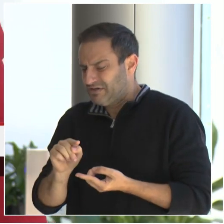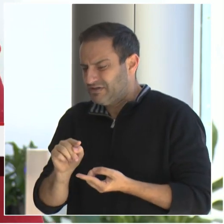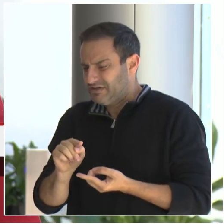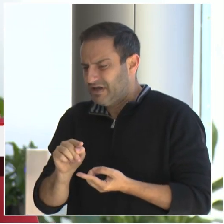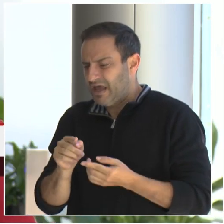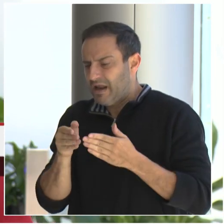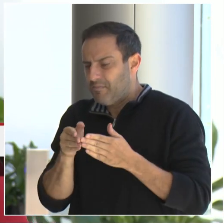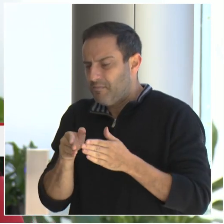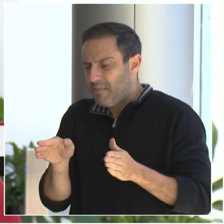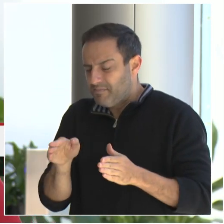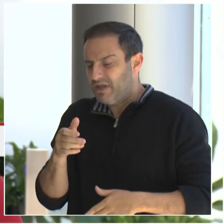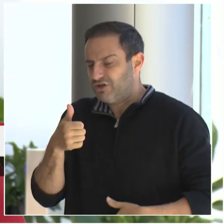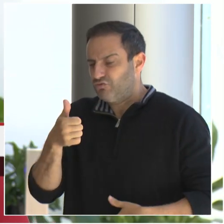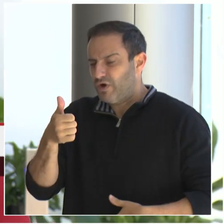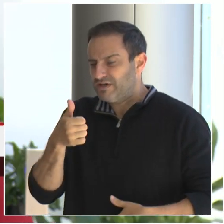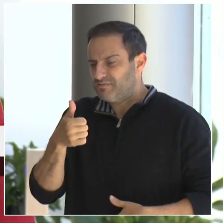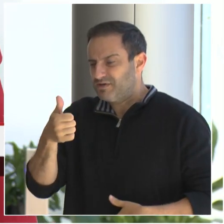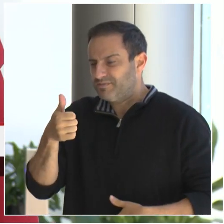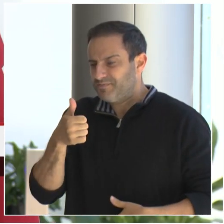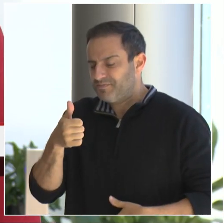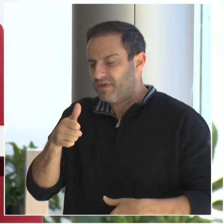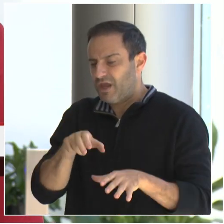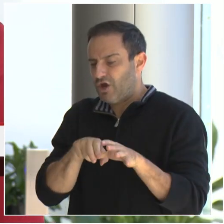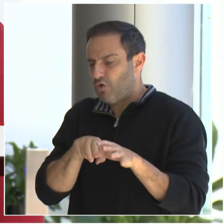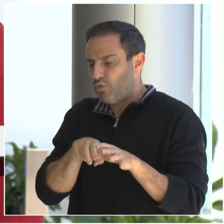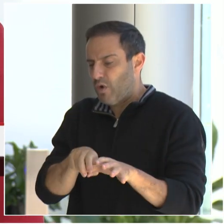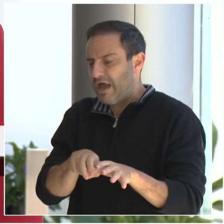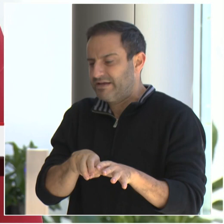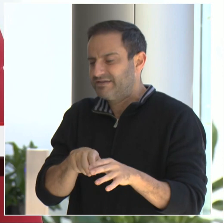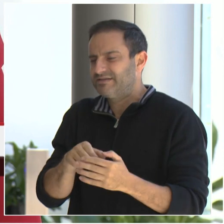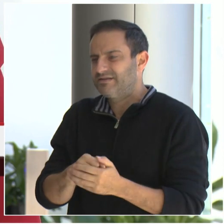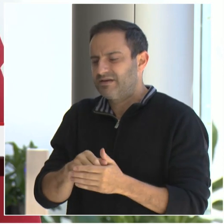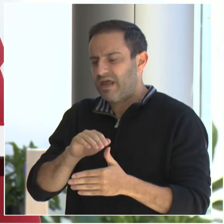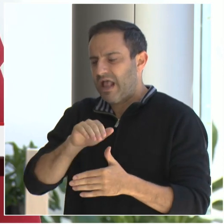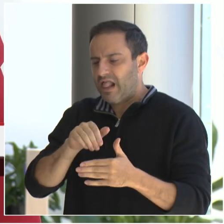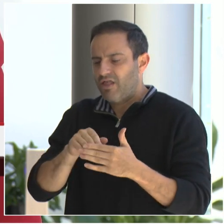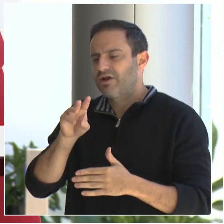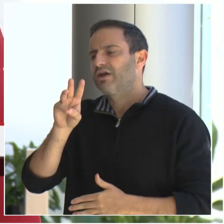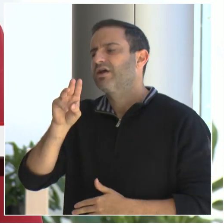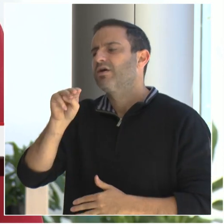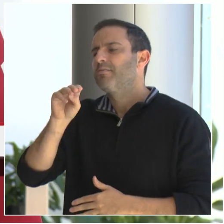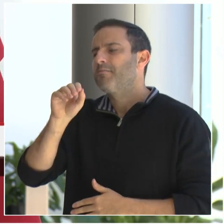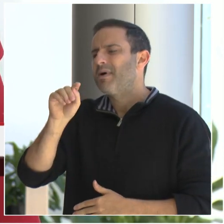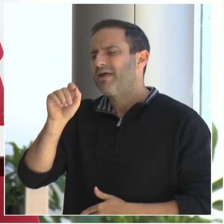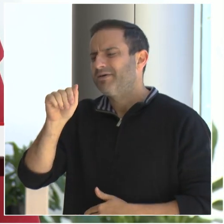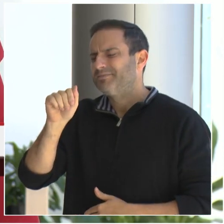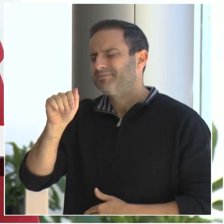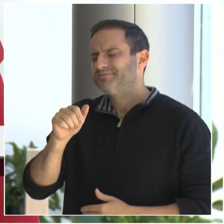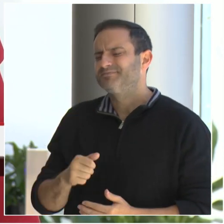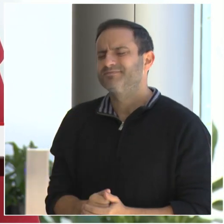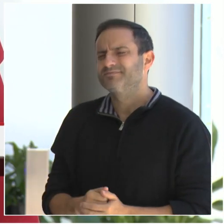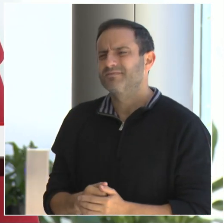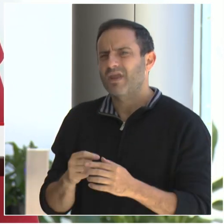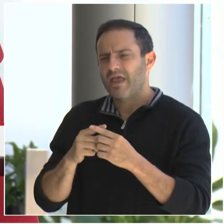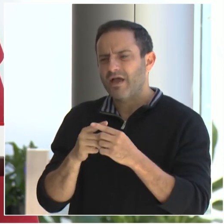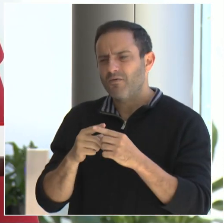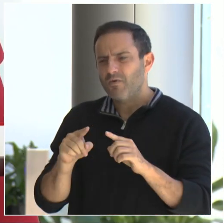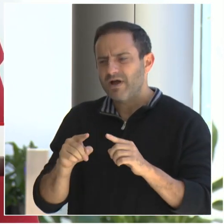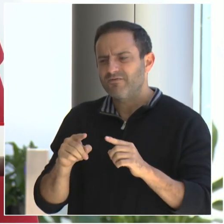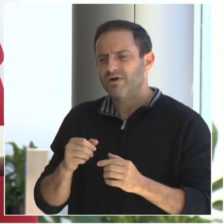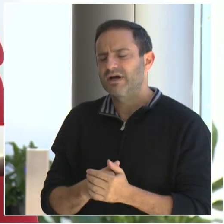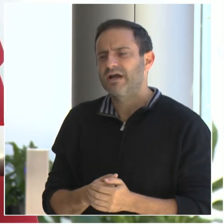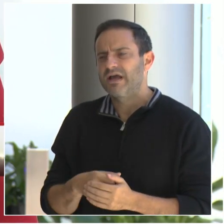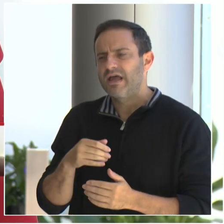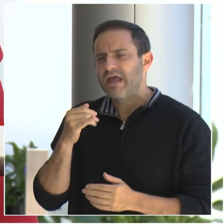public transportation ridership, including WMATA. However, if the widespread